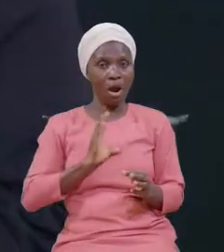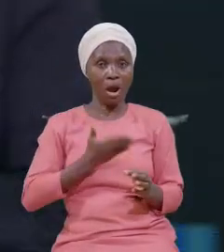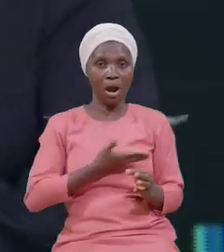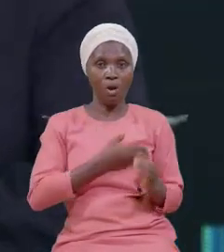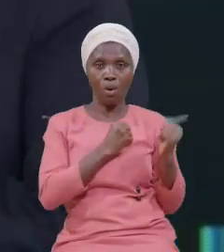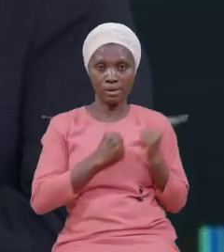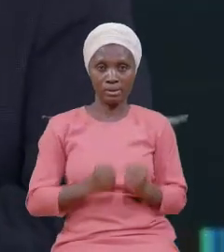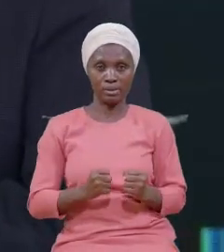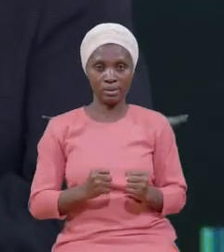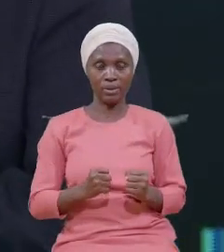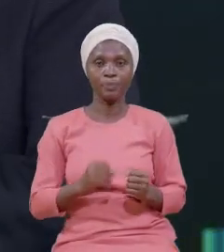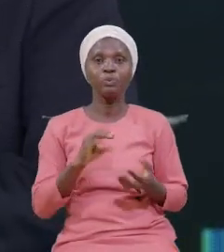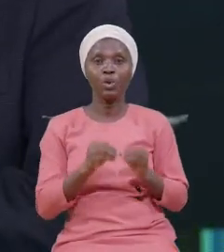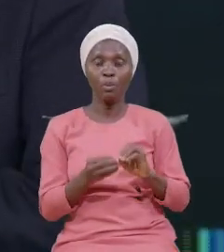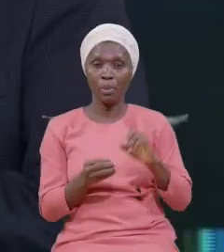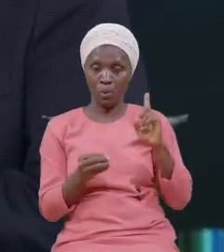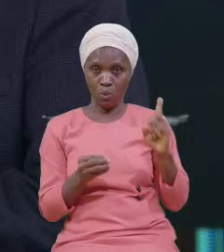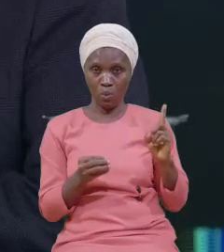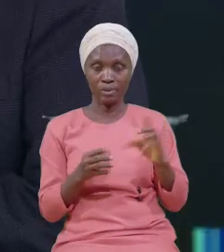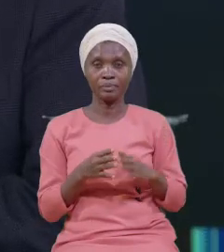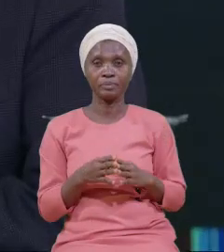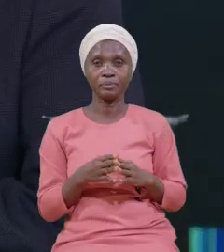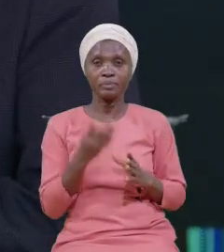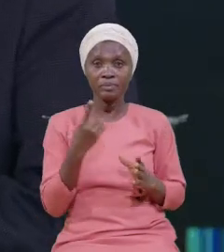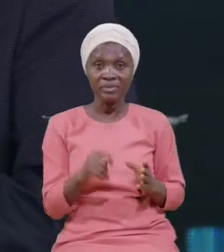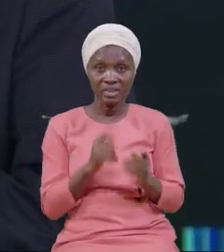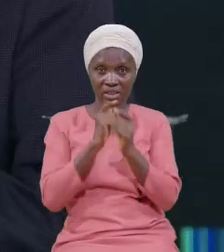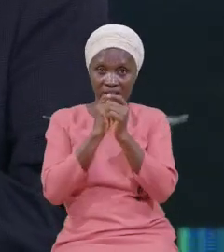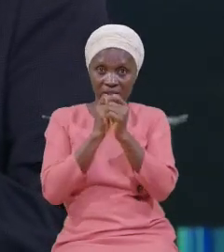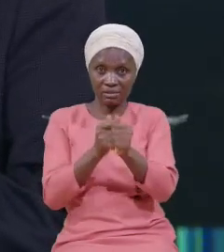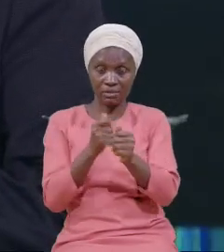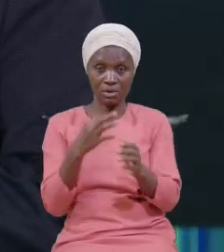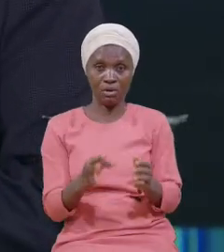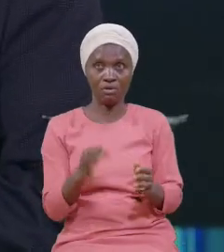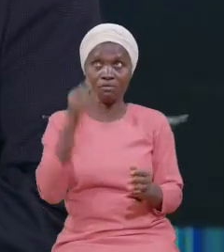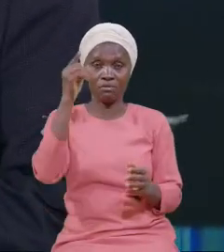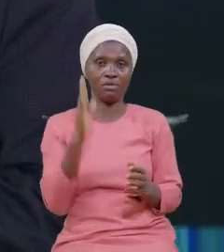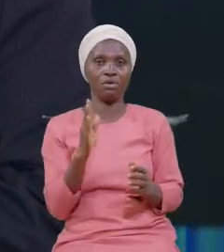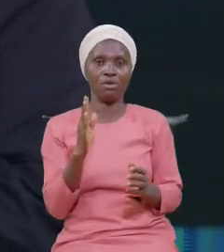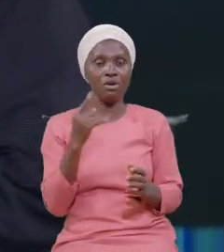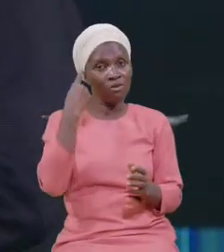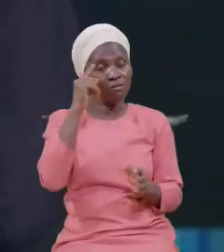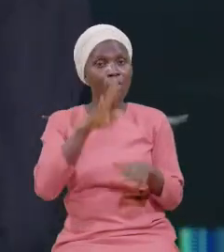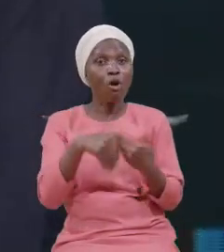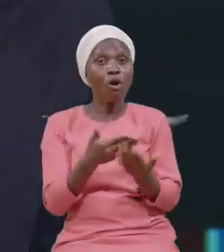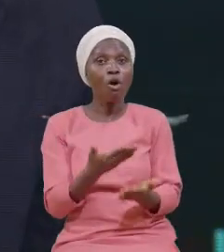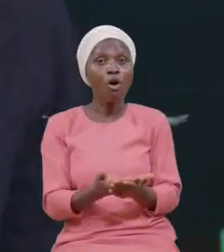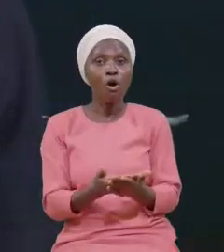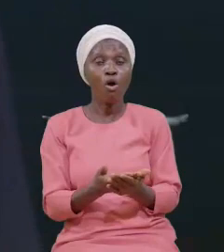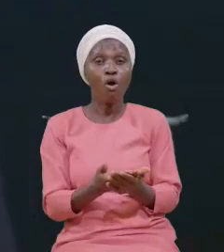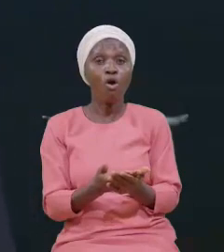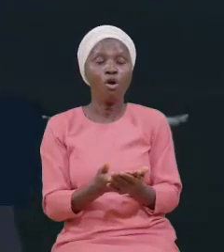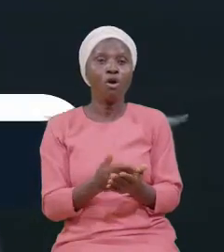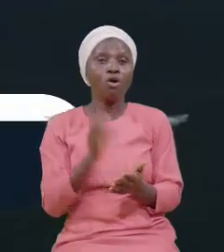number one, the gift of God for all seekers of